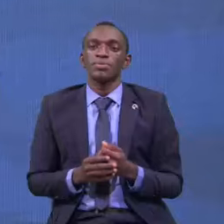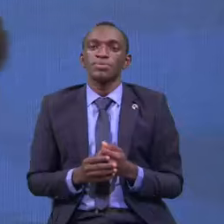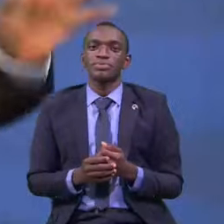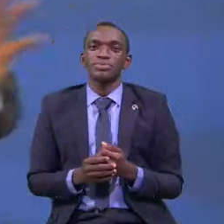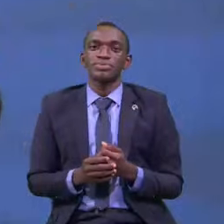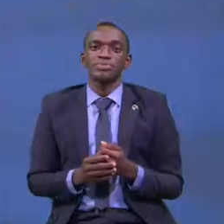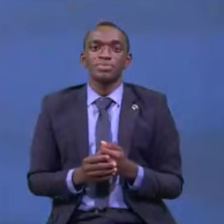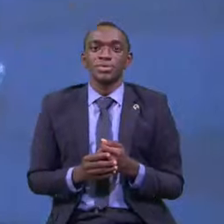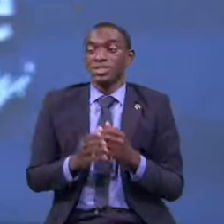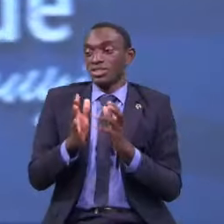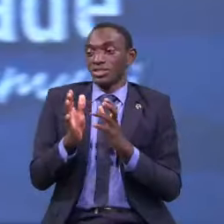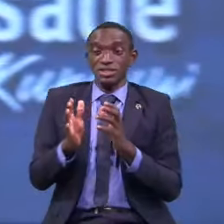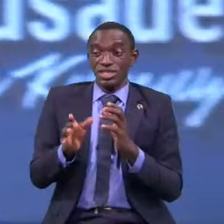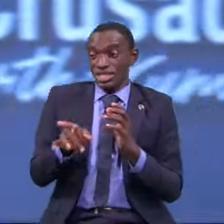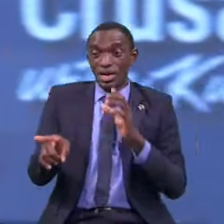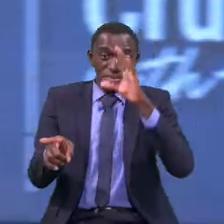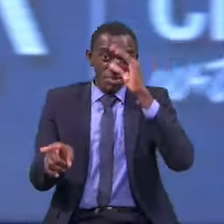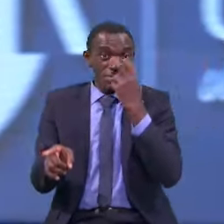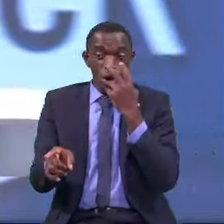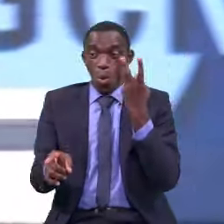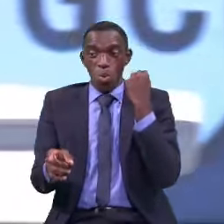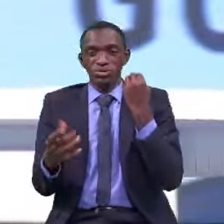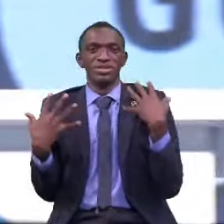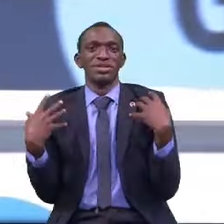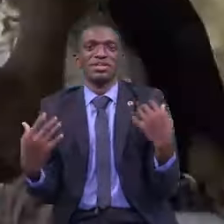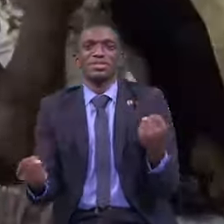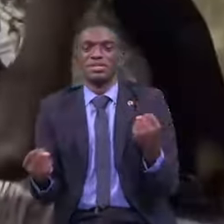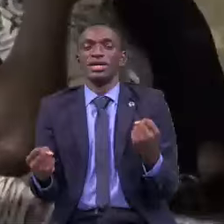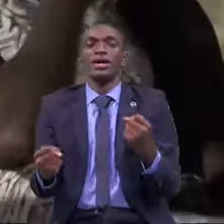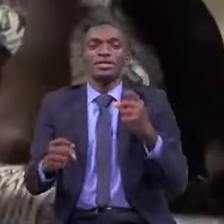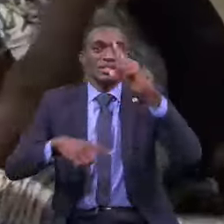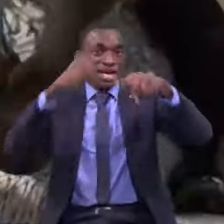He was restored. I am restored.